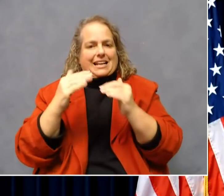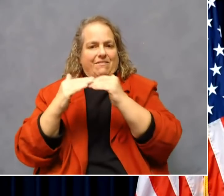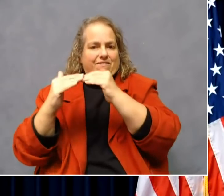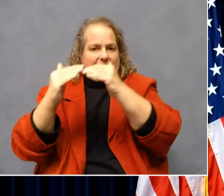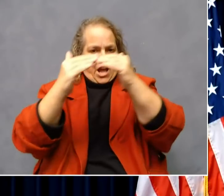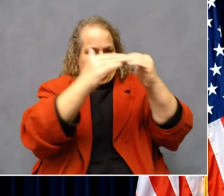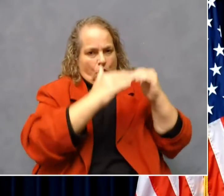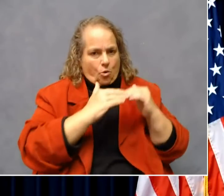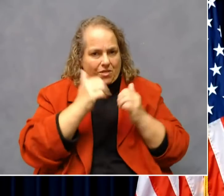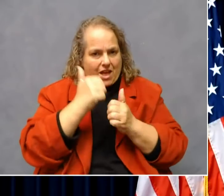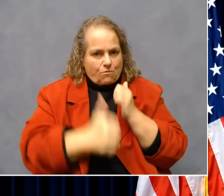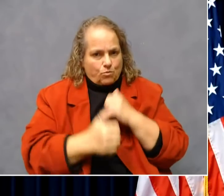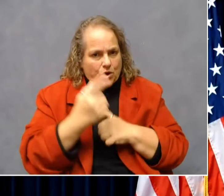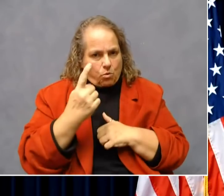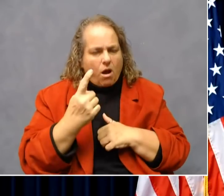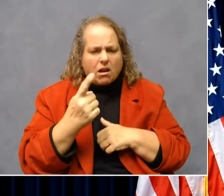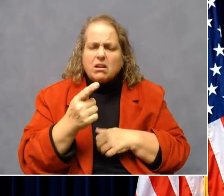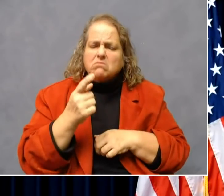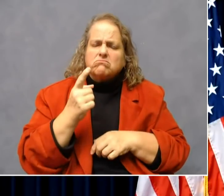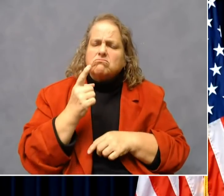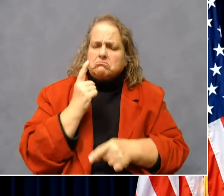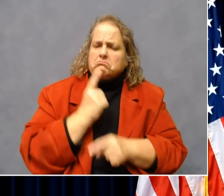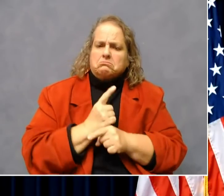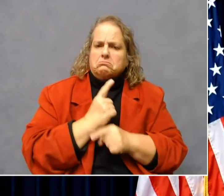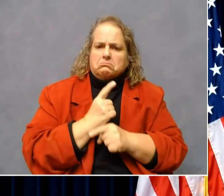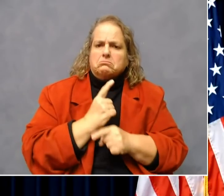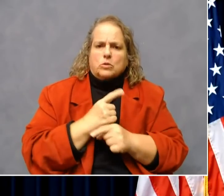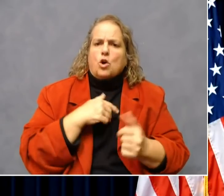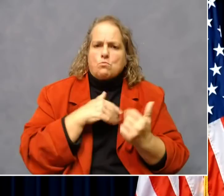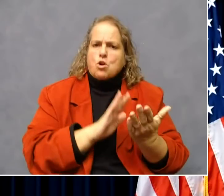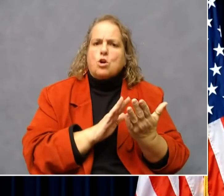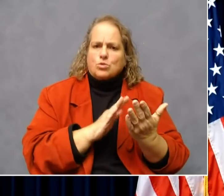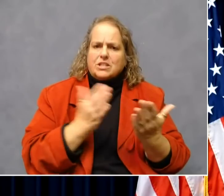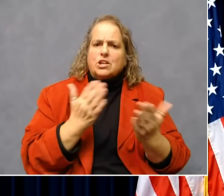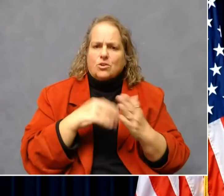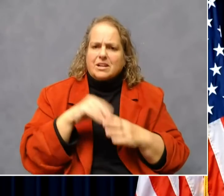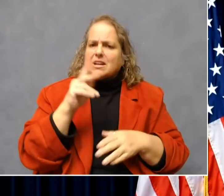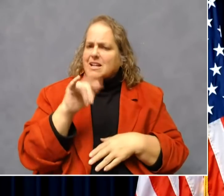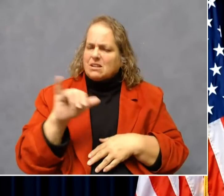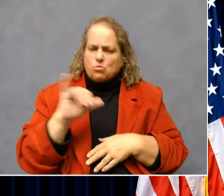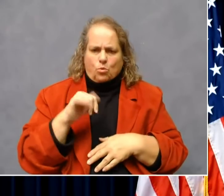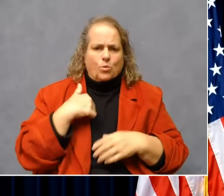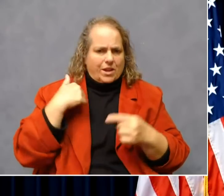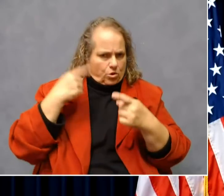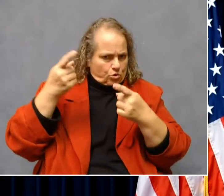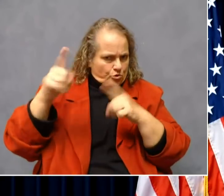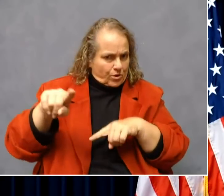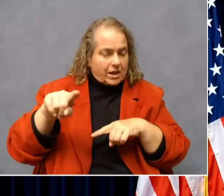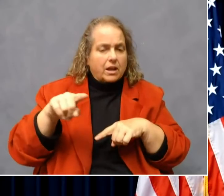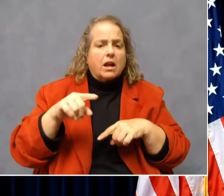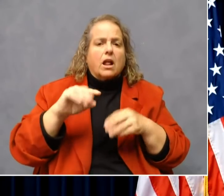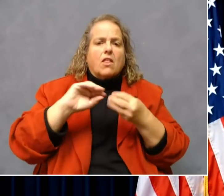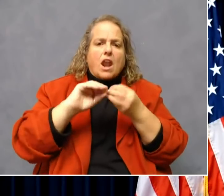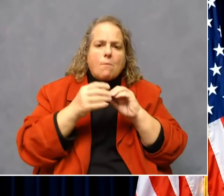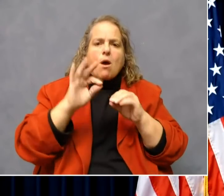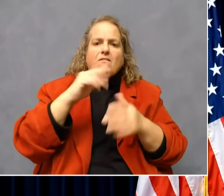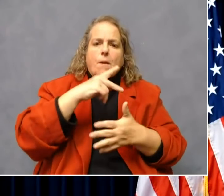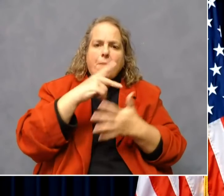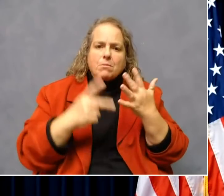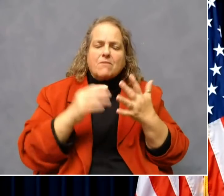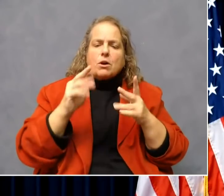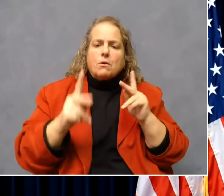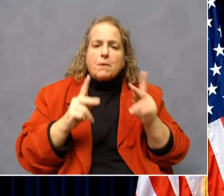we want, certainly here in Kentucky. But as soon as we have information on new allocations, we will provide